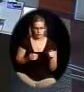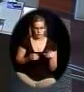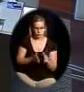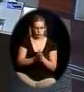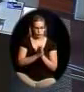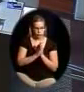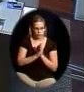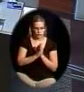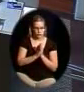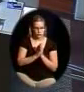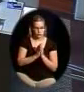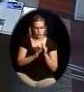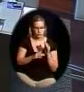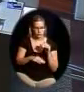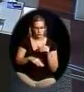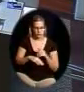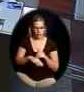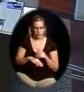district's practice.